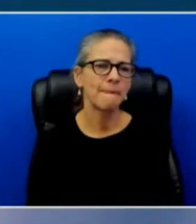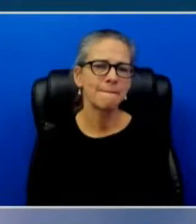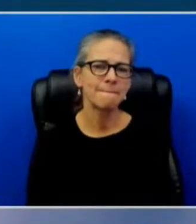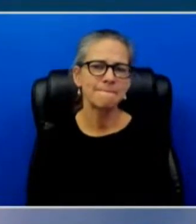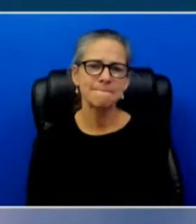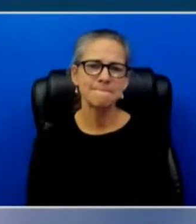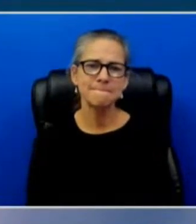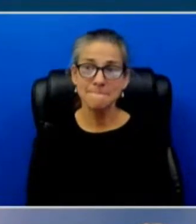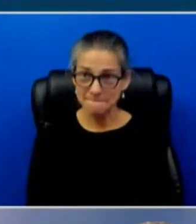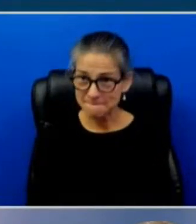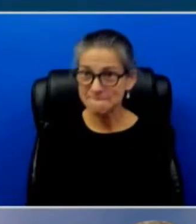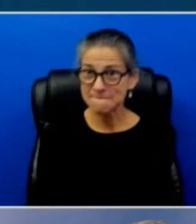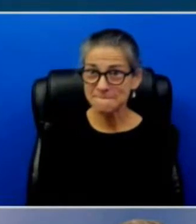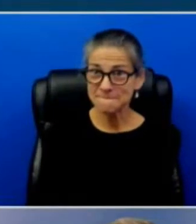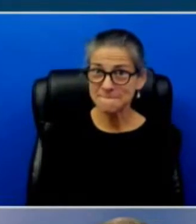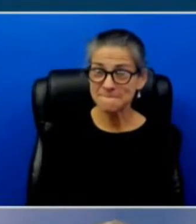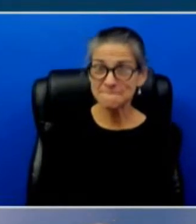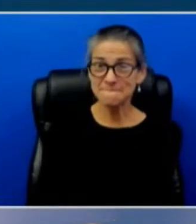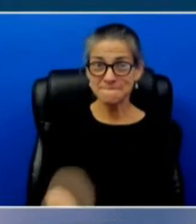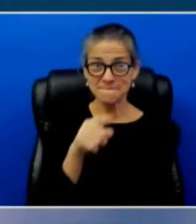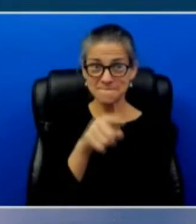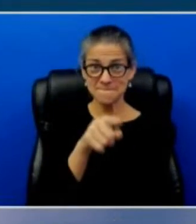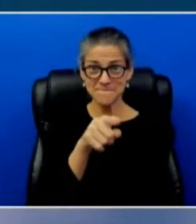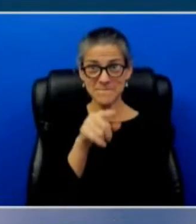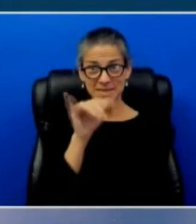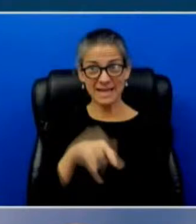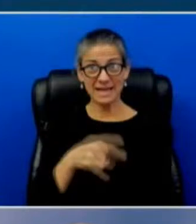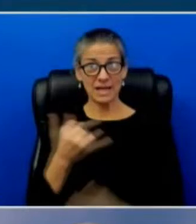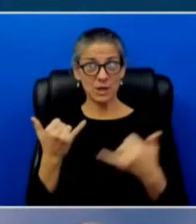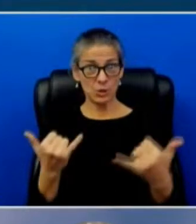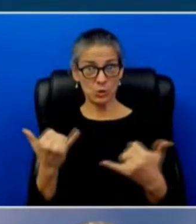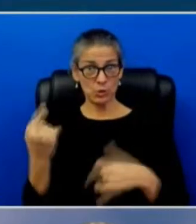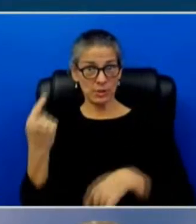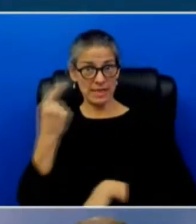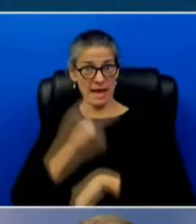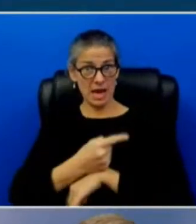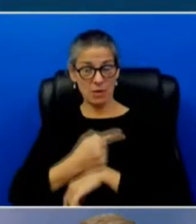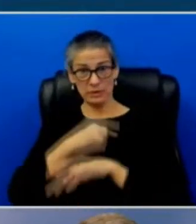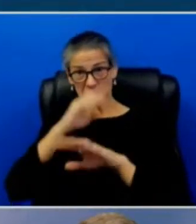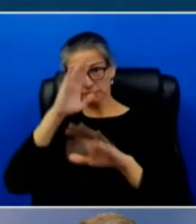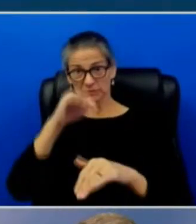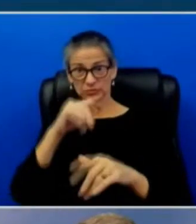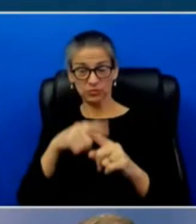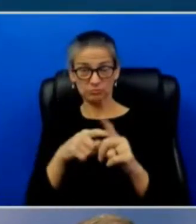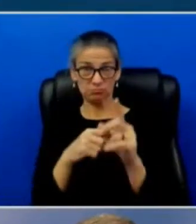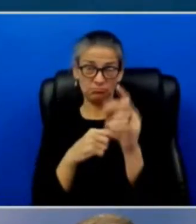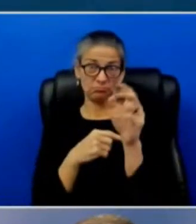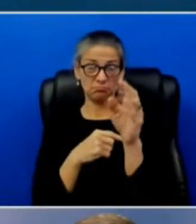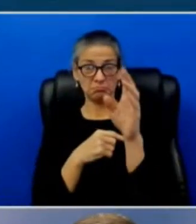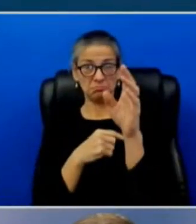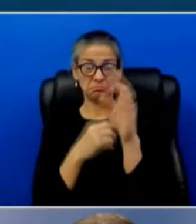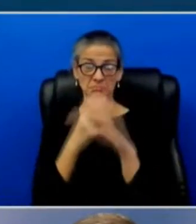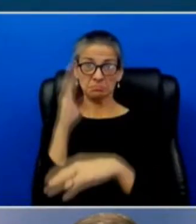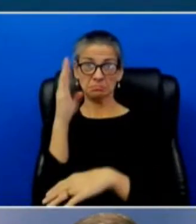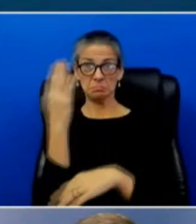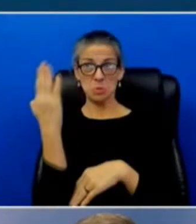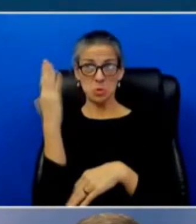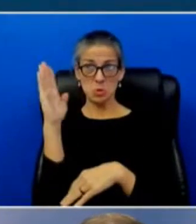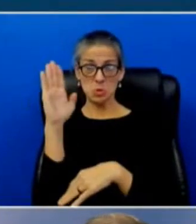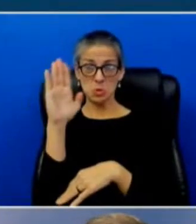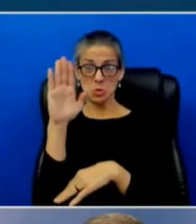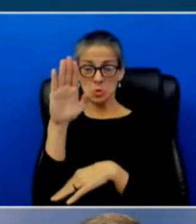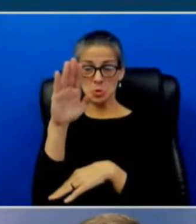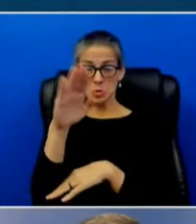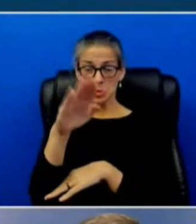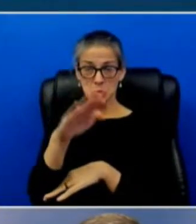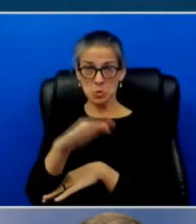All right. Heaviest snowfall today from mid-morning to late afternoon. It'll be tapering off this evening, and